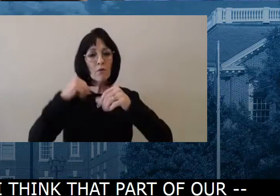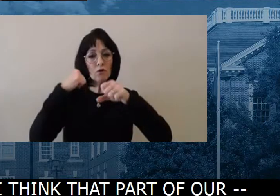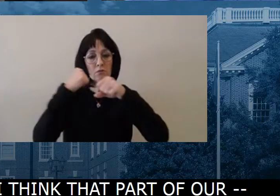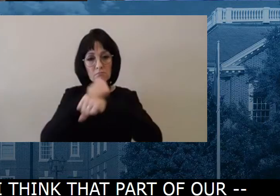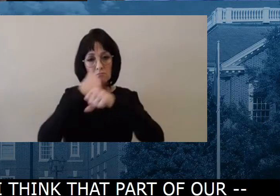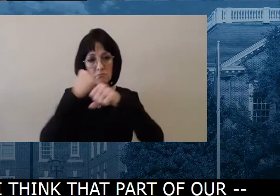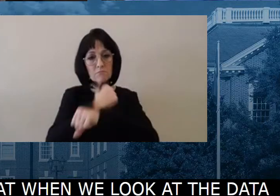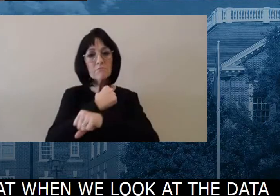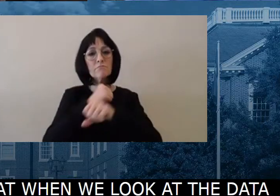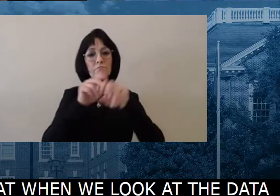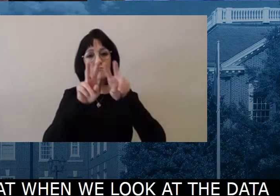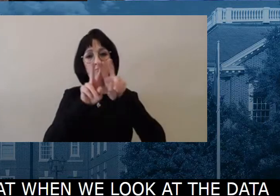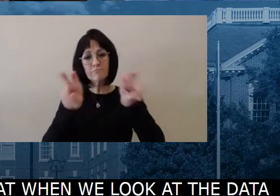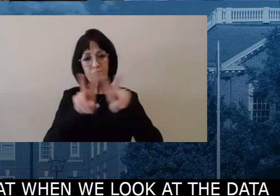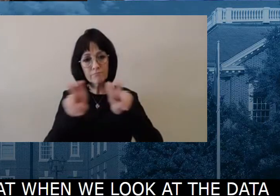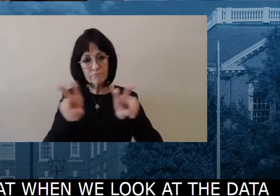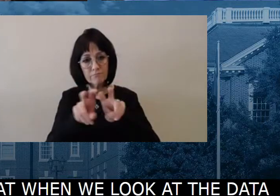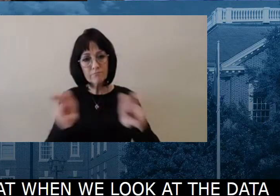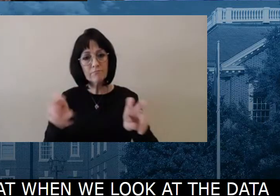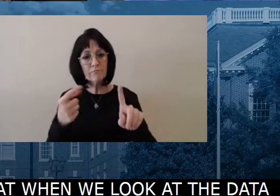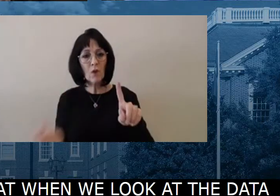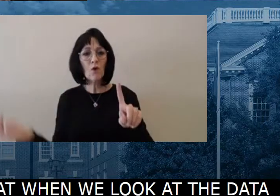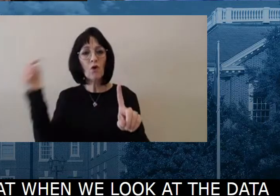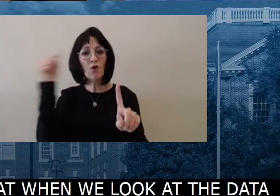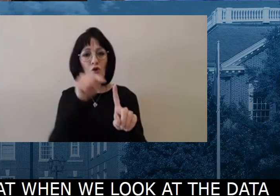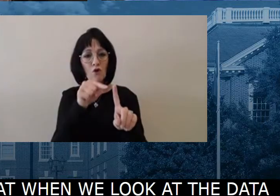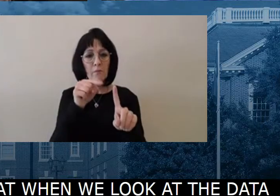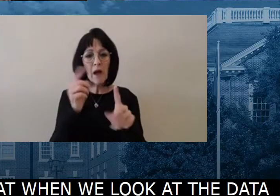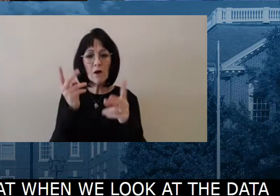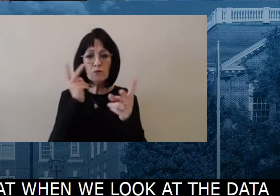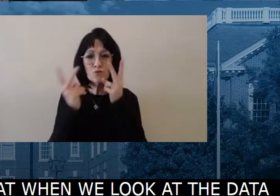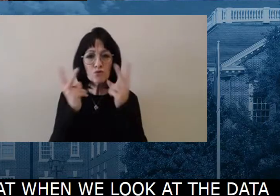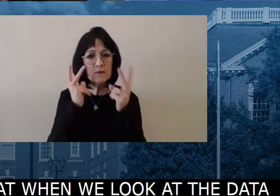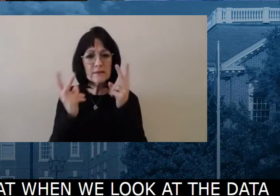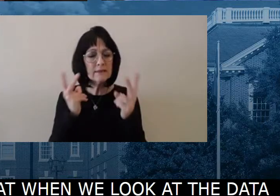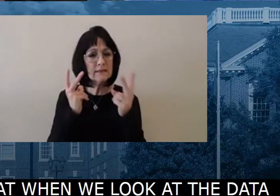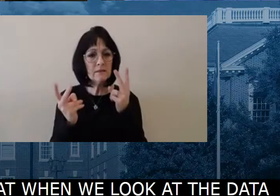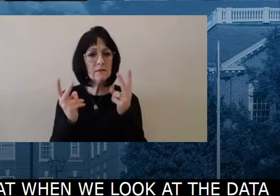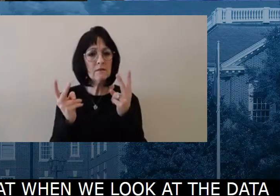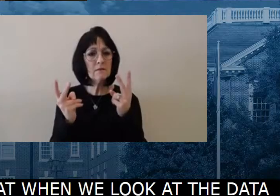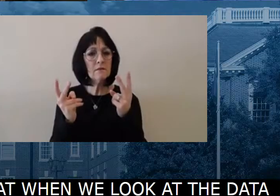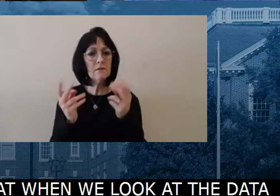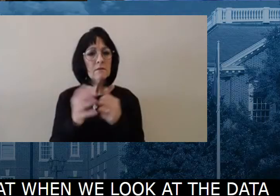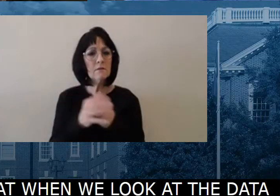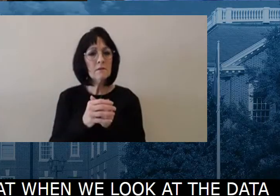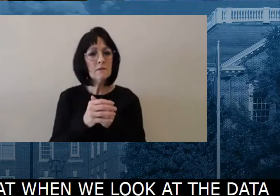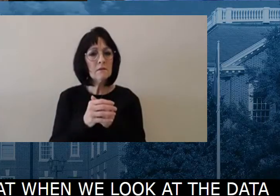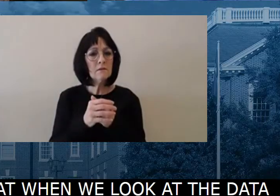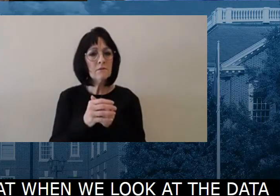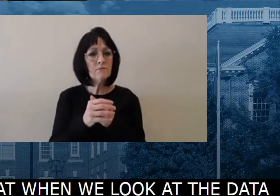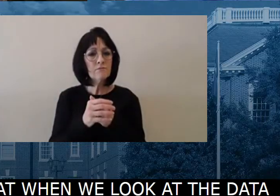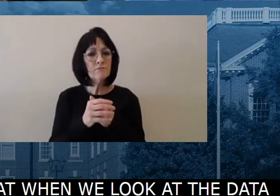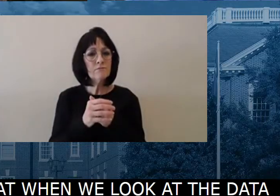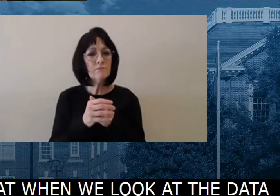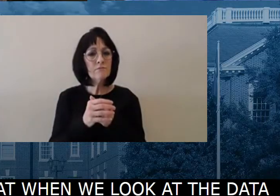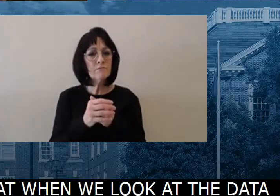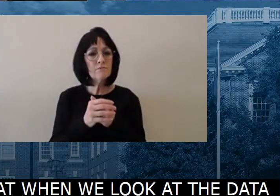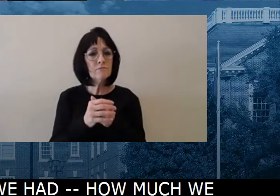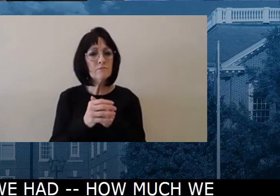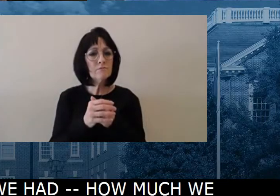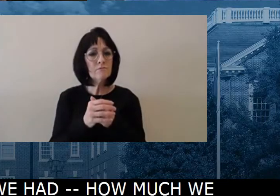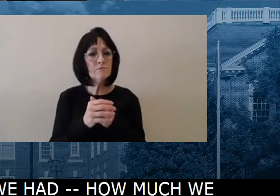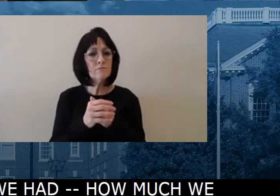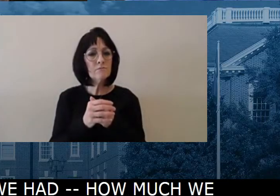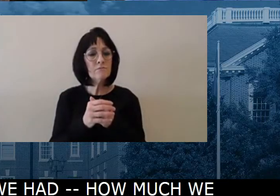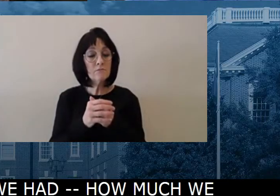we go back to see what we had, how much we administered among what was delivered the